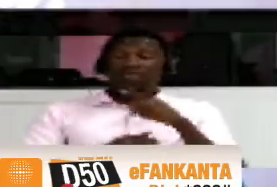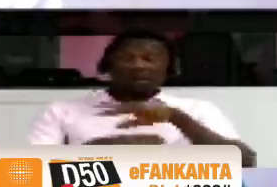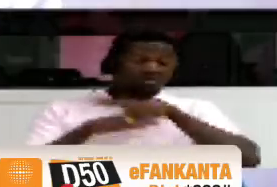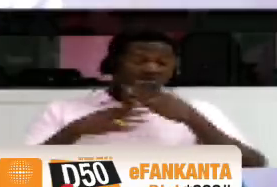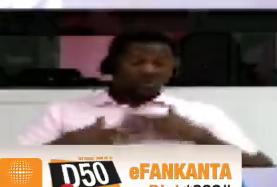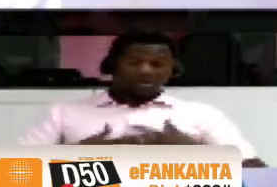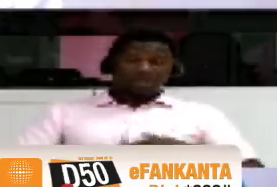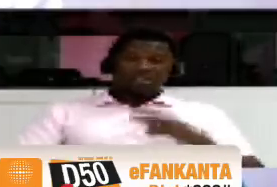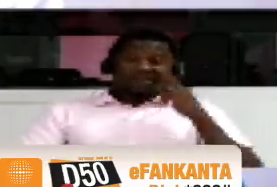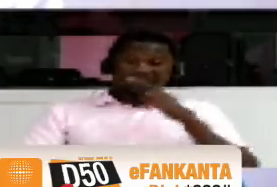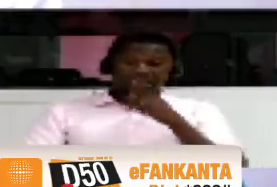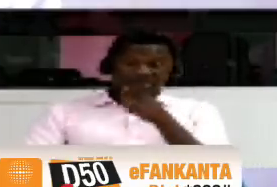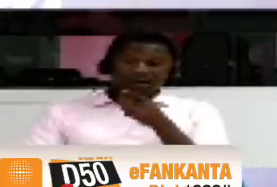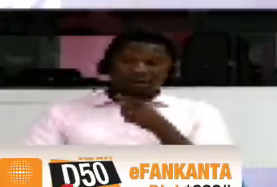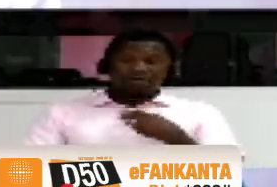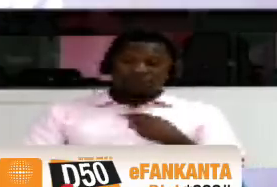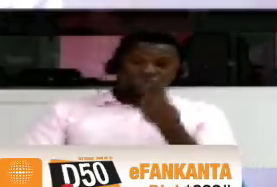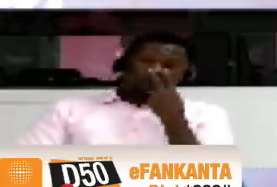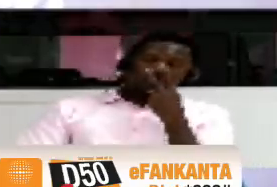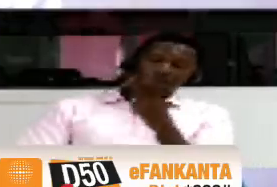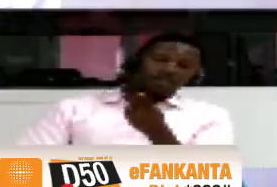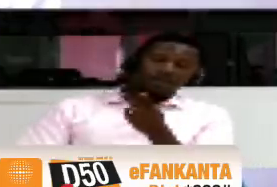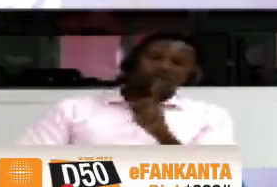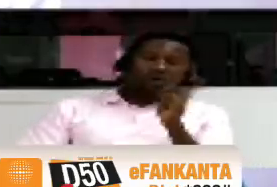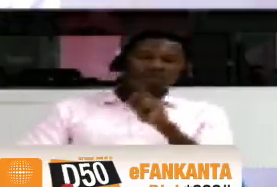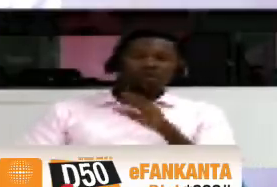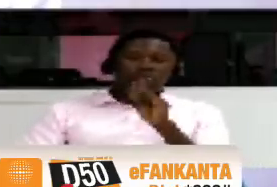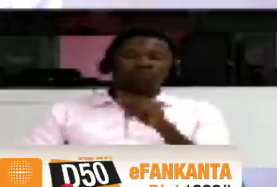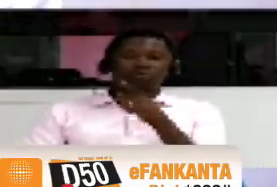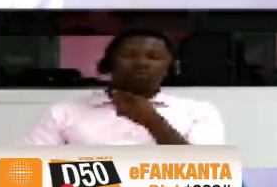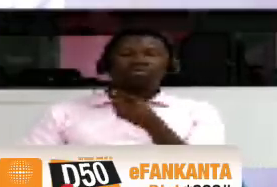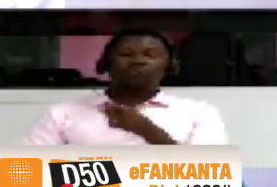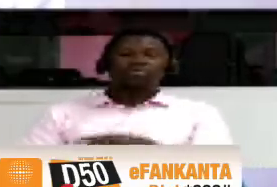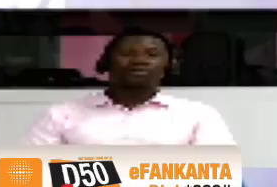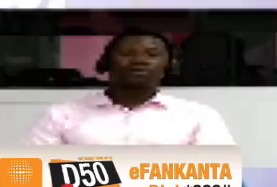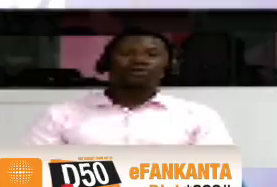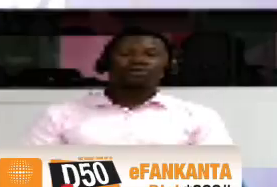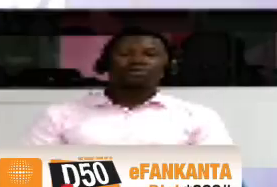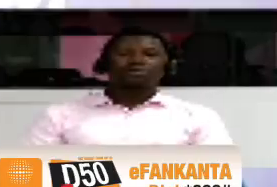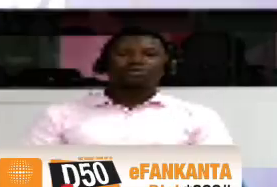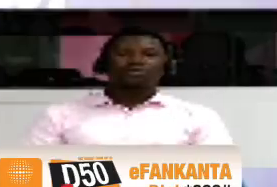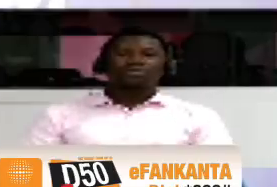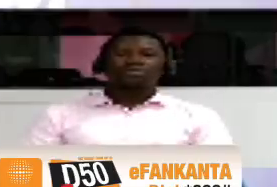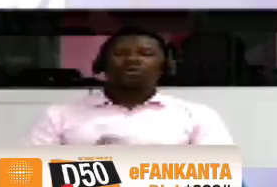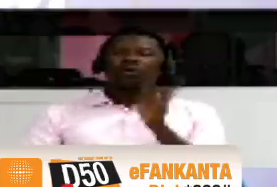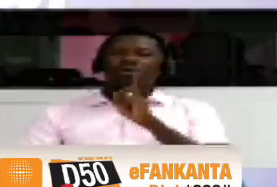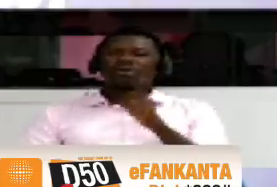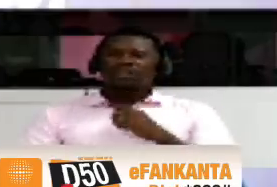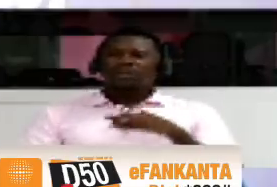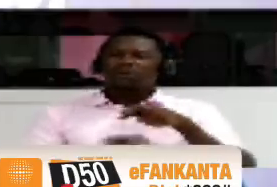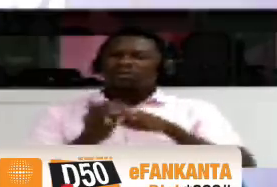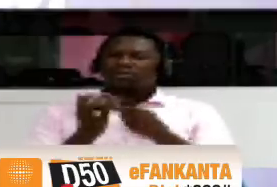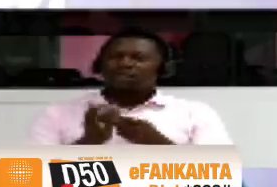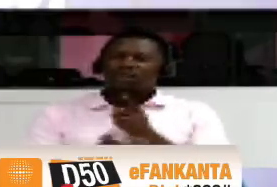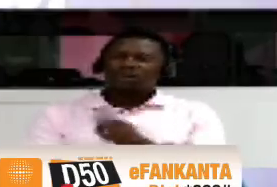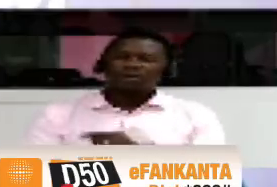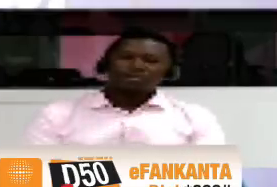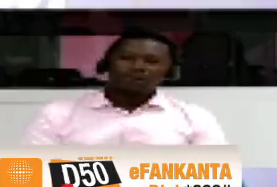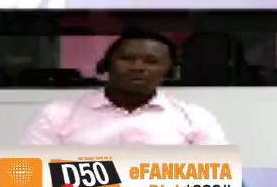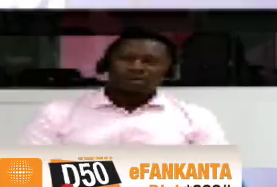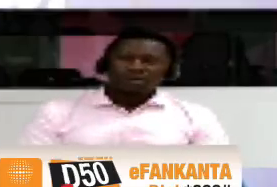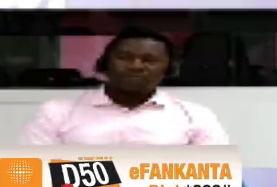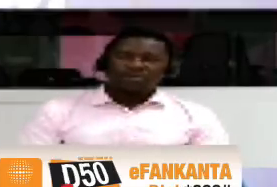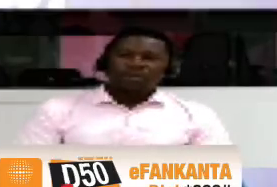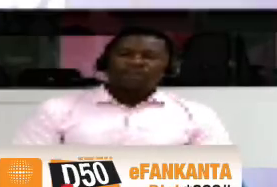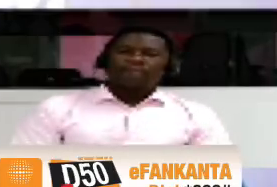anybody try it, you will see what they're going to do to you. What and, were they referring to? What were